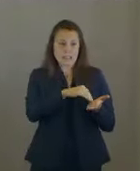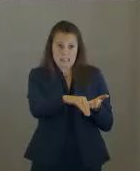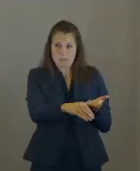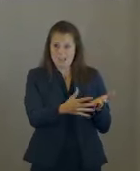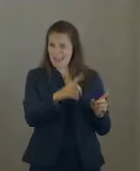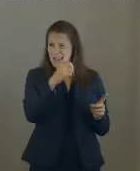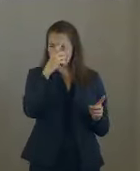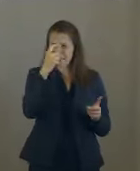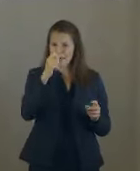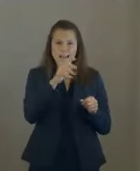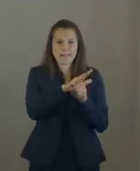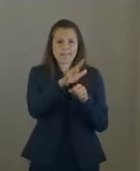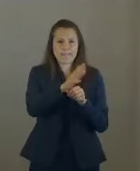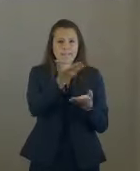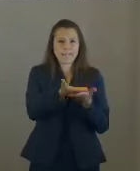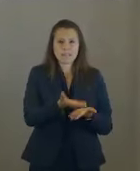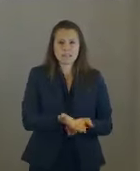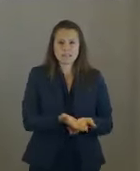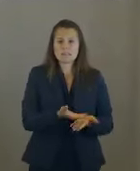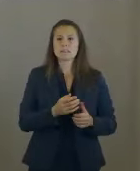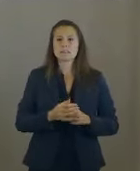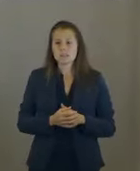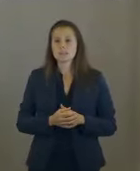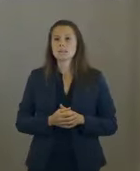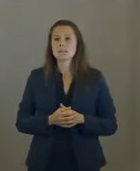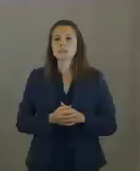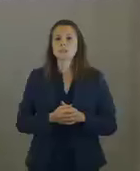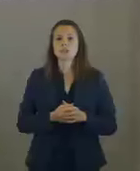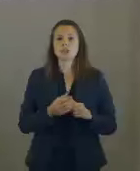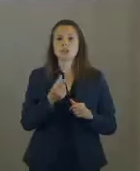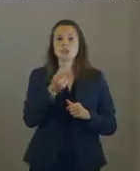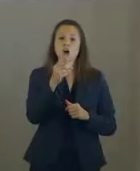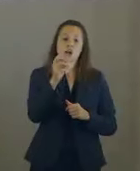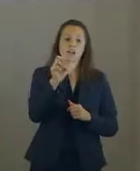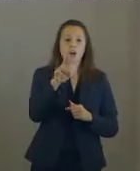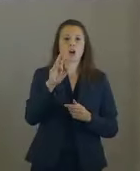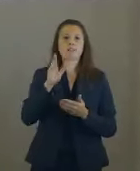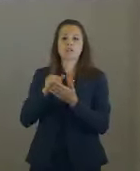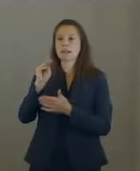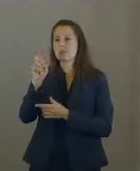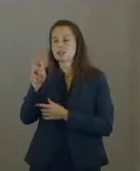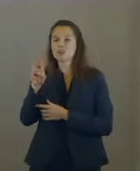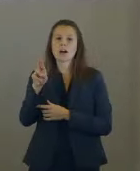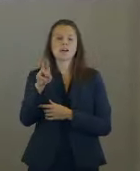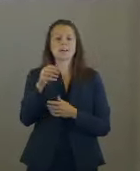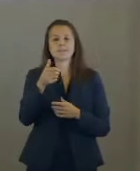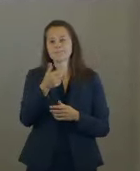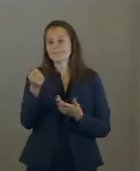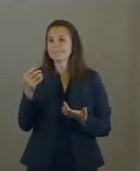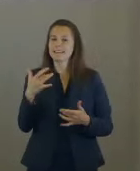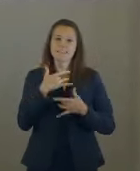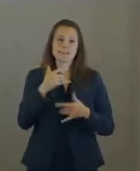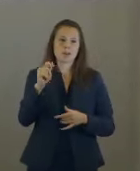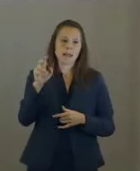I believe, for insufficient evidence. The Gardner versus MDCR is also a typical